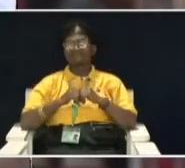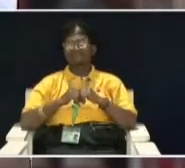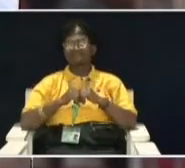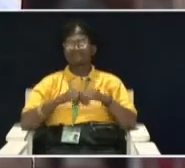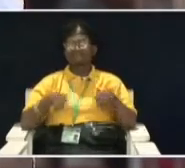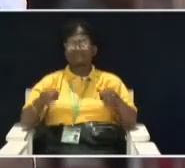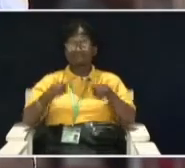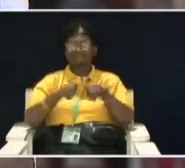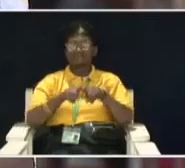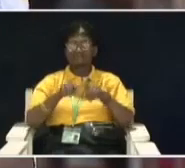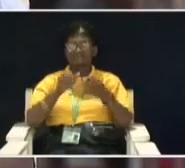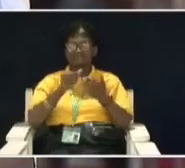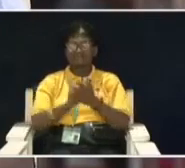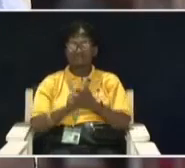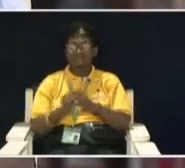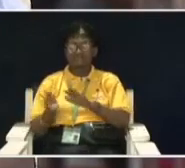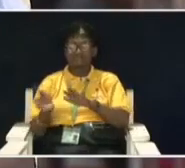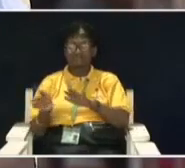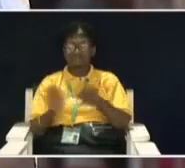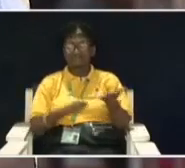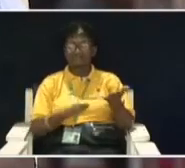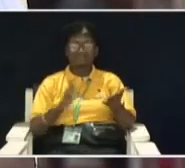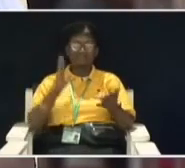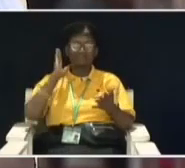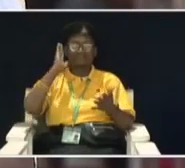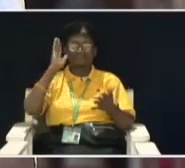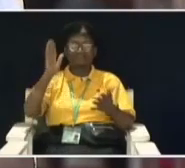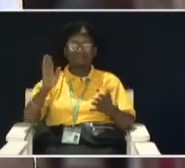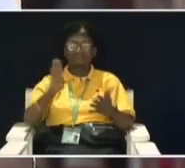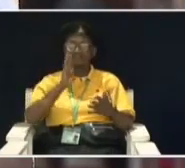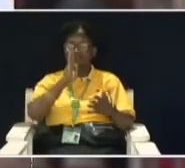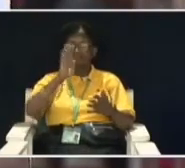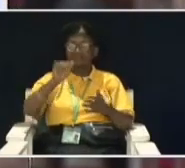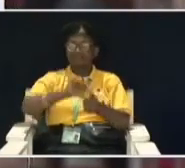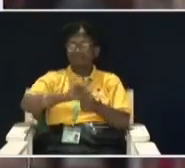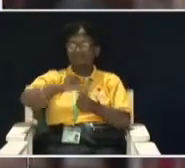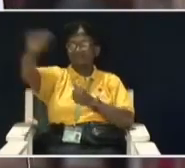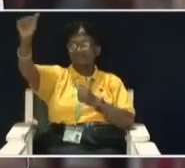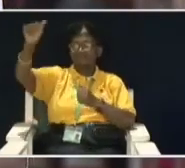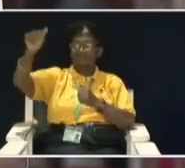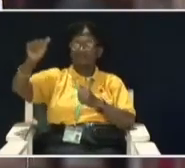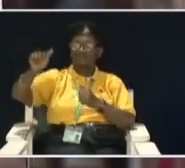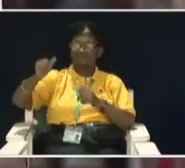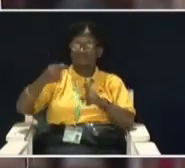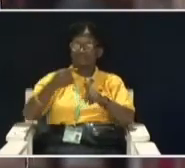So that death will stay away from us.